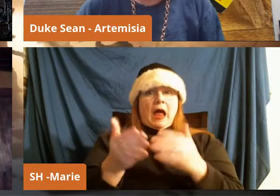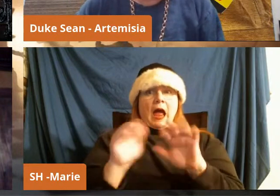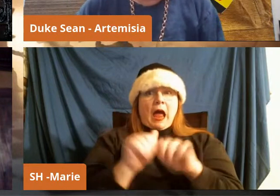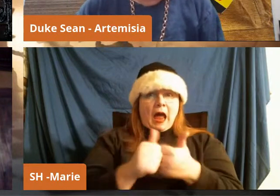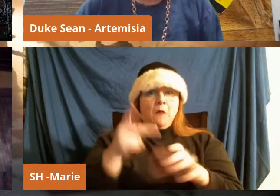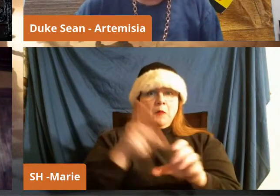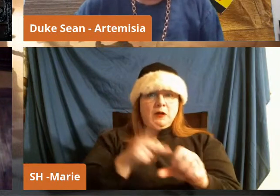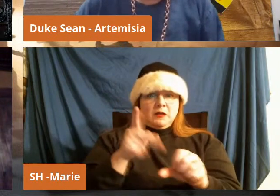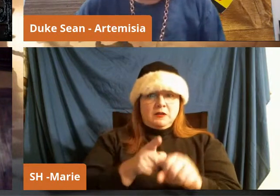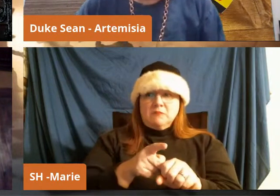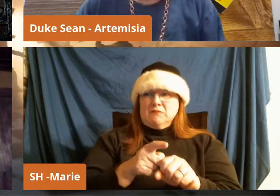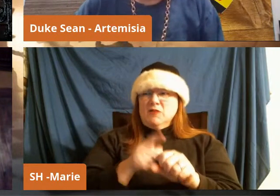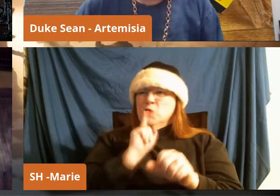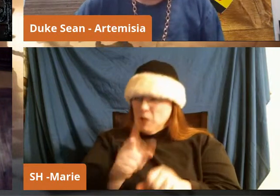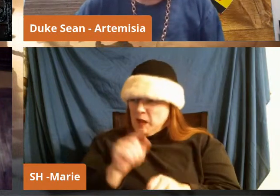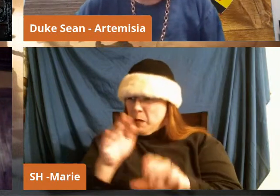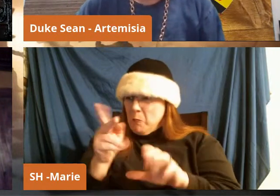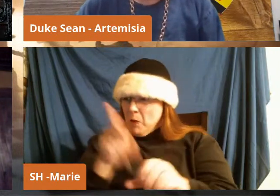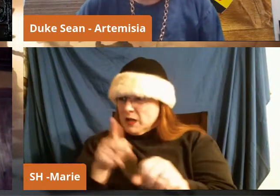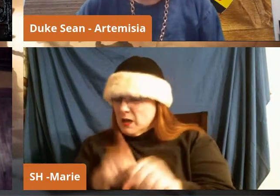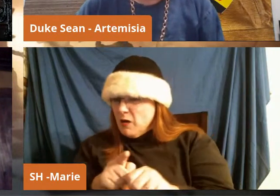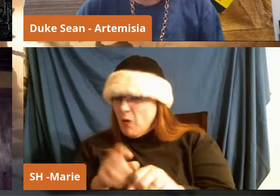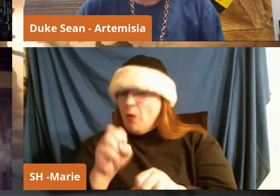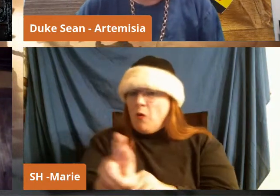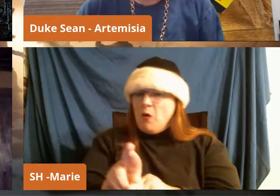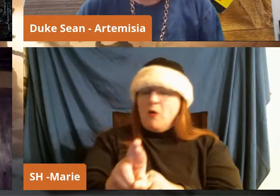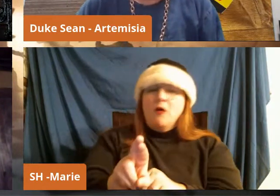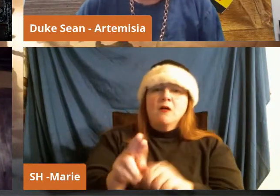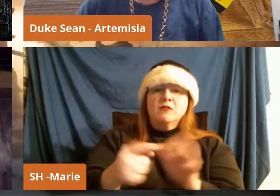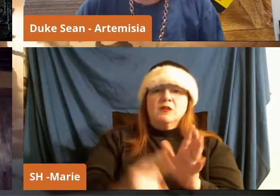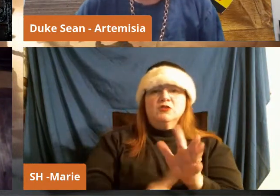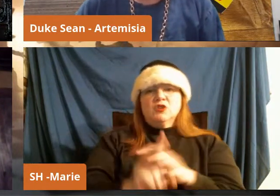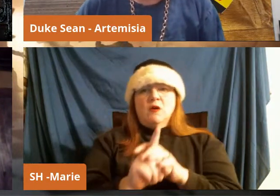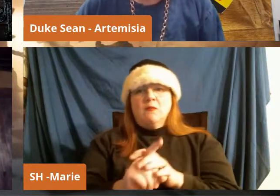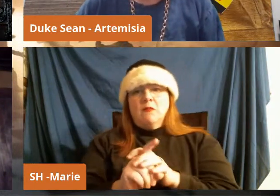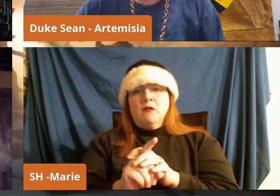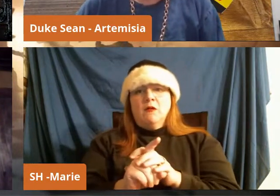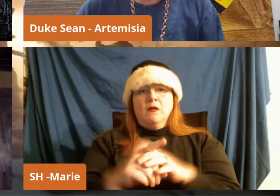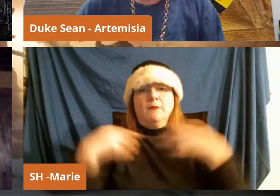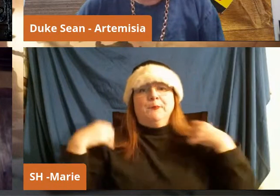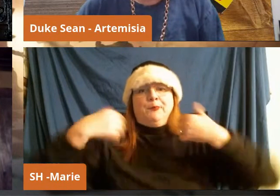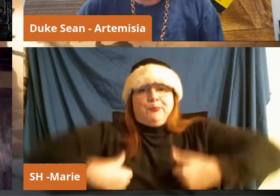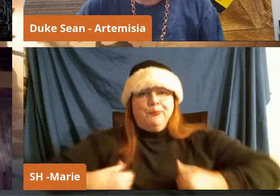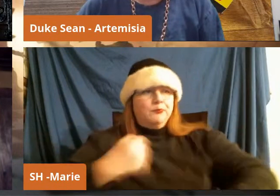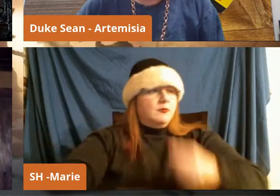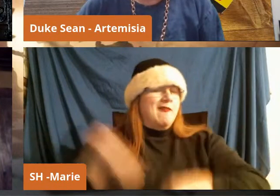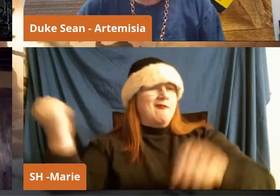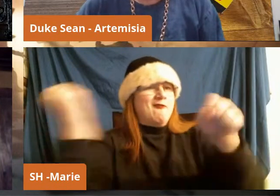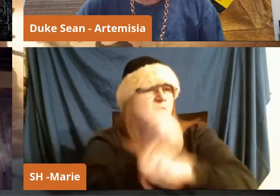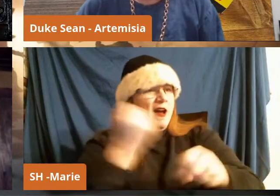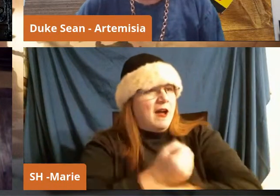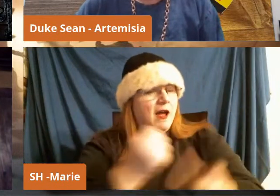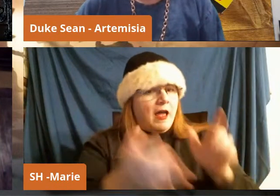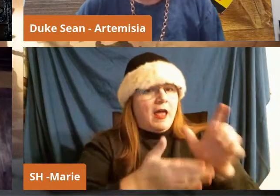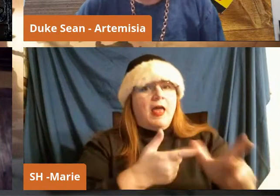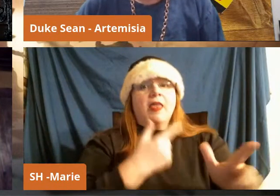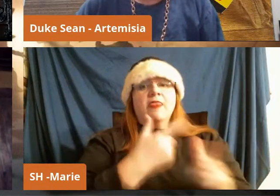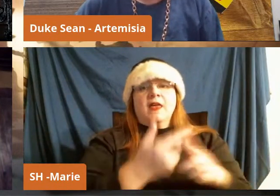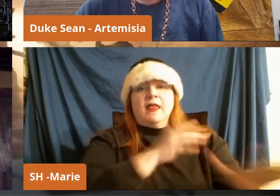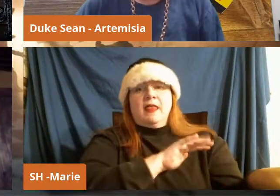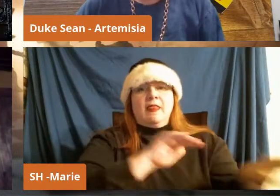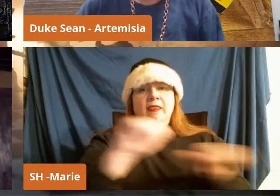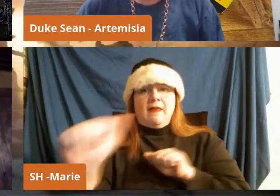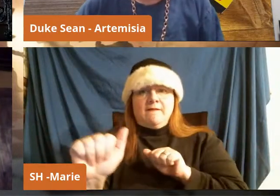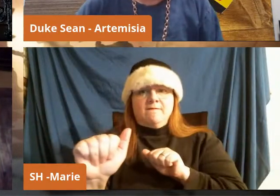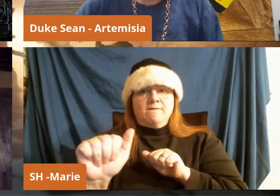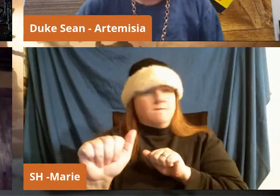participate, do they participate? Or, do they show up, throw on their armor, fight the tournament and leave, or fight the